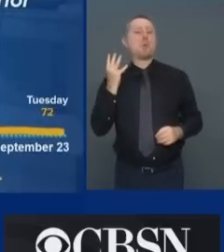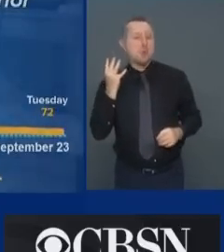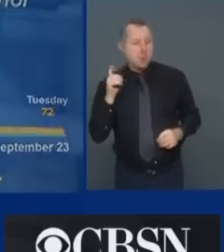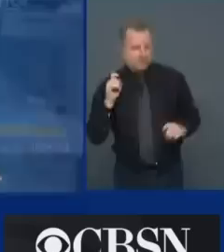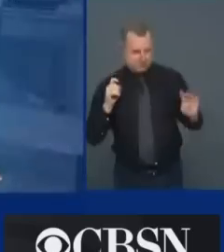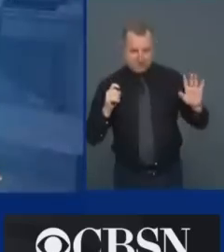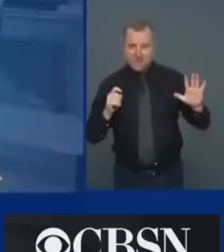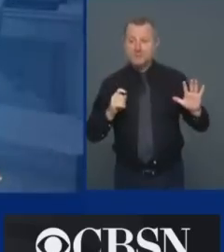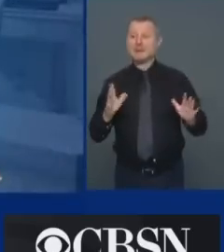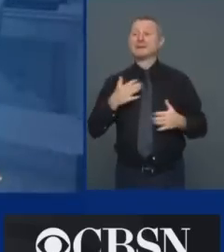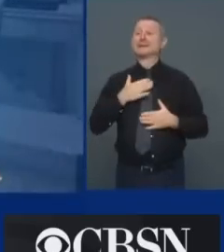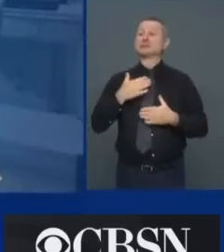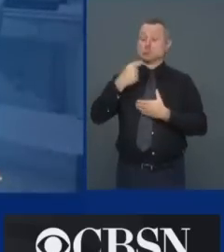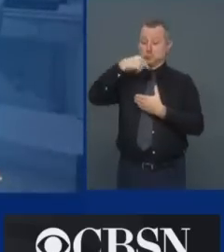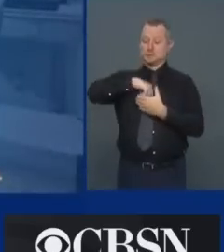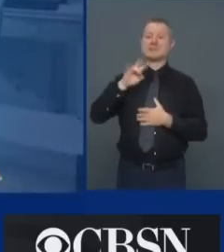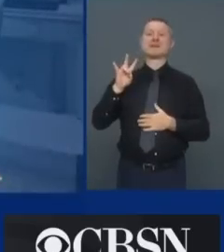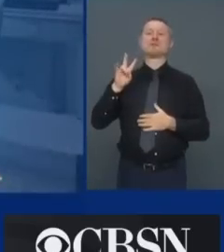Intubations up about 4.